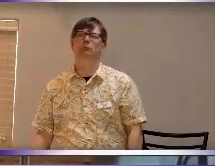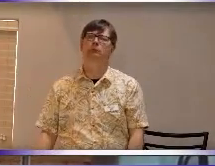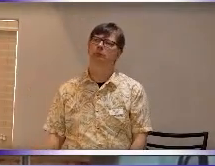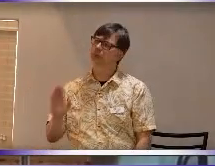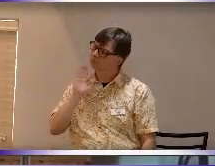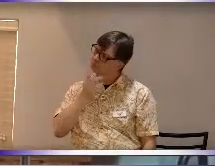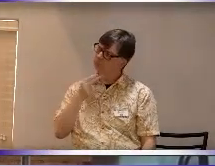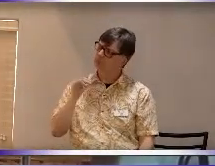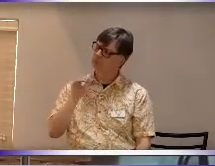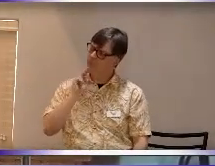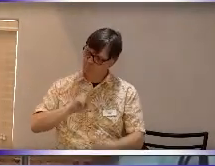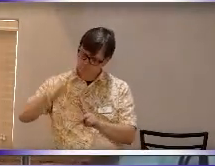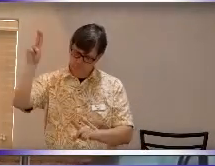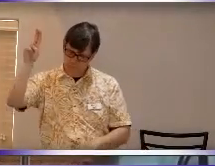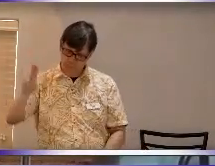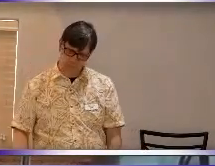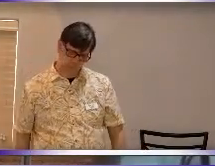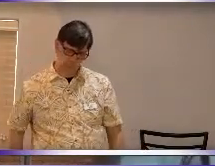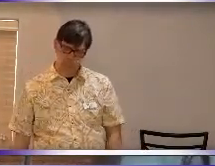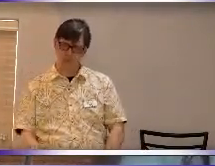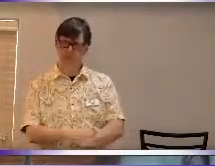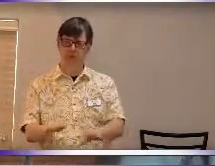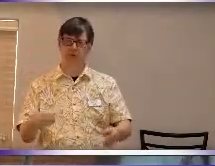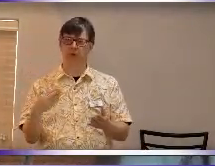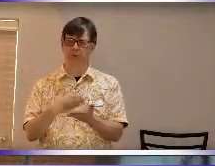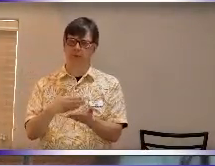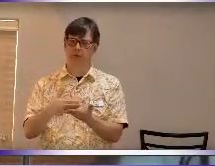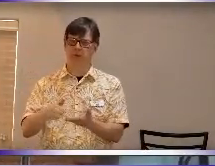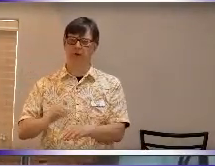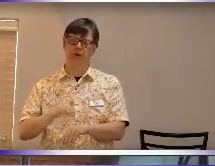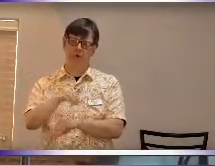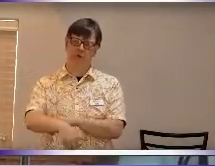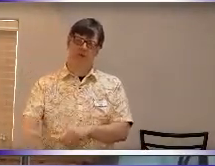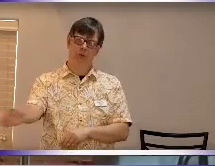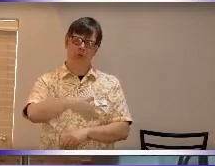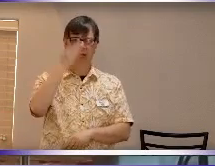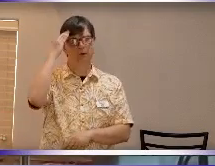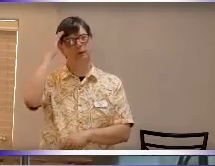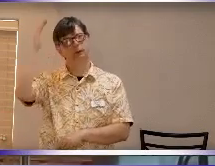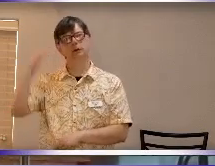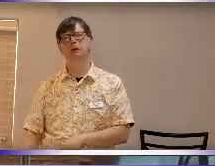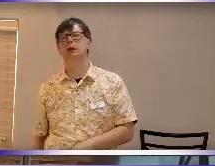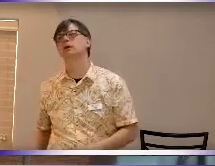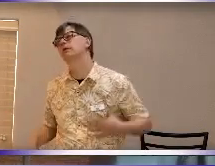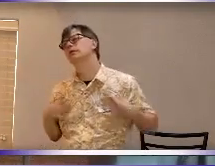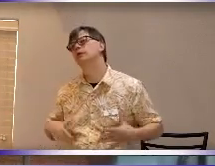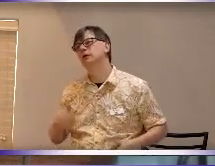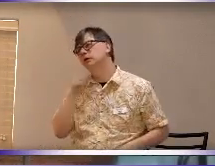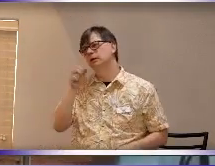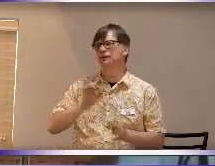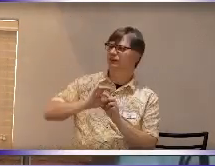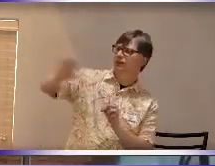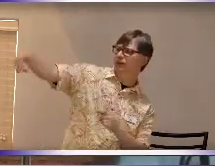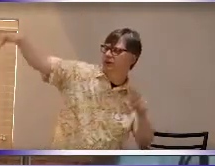Because being right doesn't always pay off as well as we think. We think, oh, I'm going to feel really good. I'm going to get a zinger in